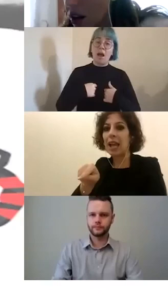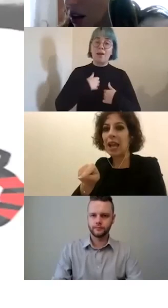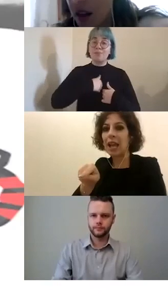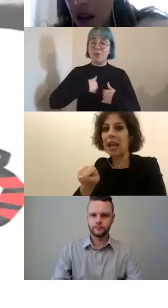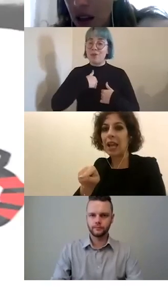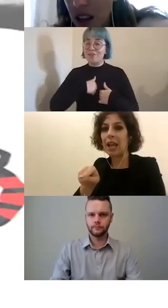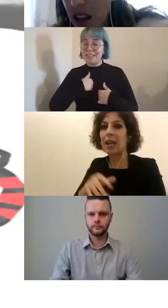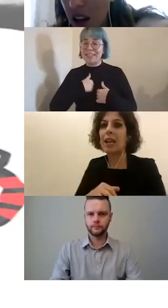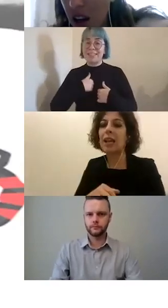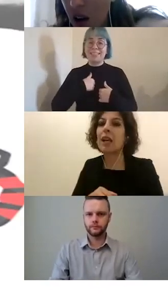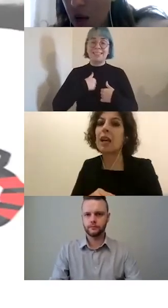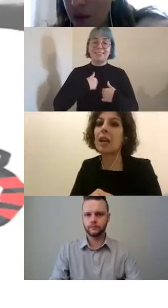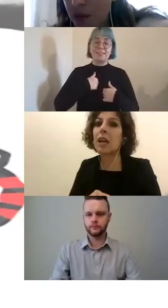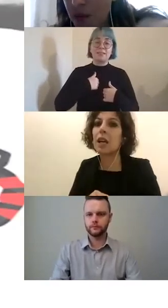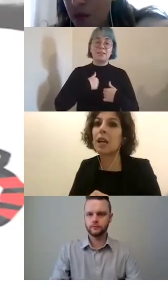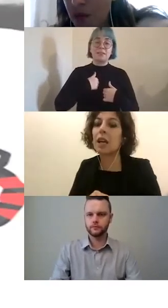Elisa.